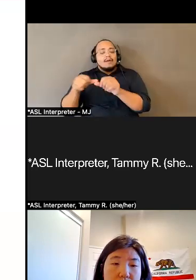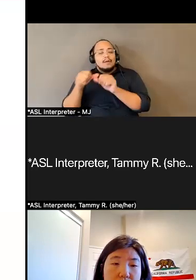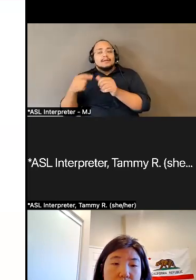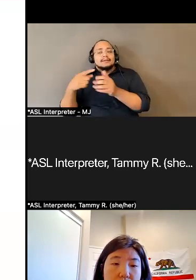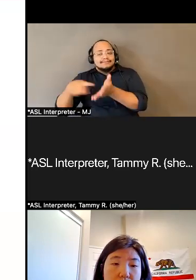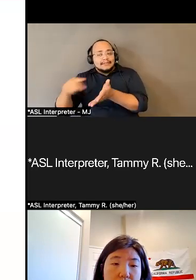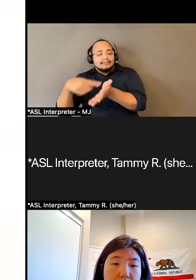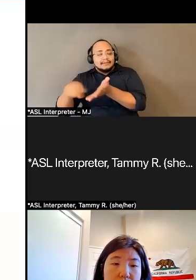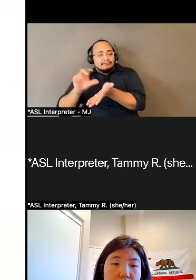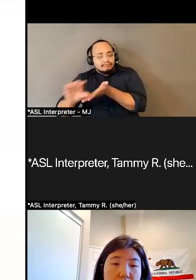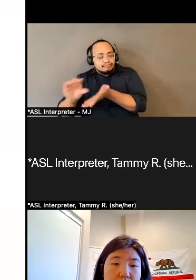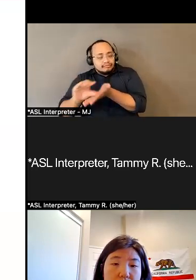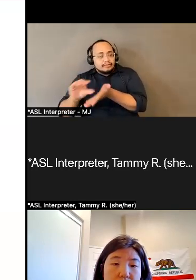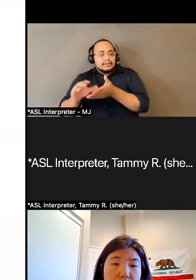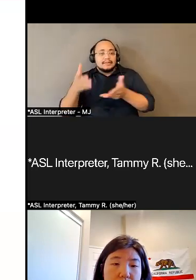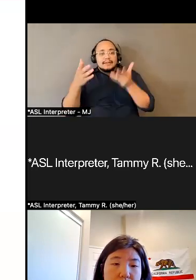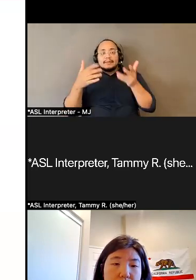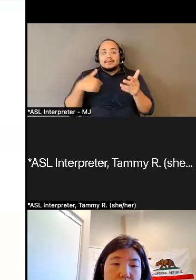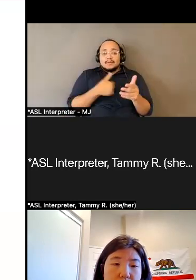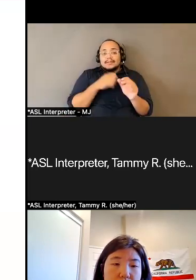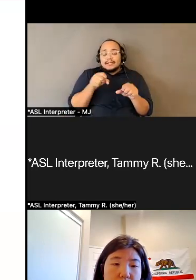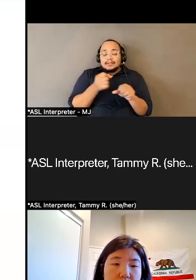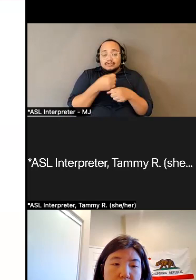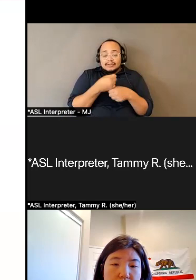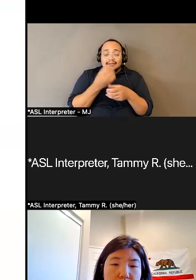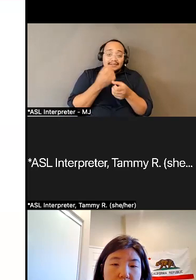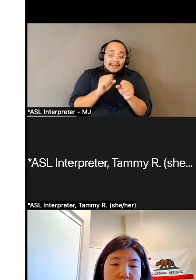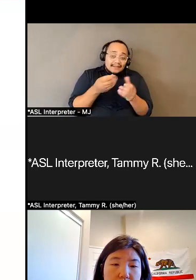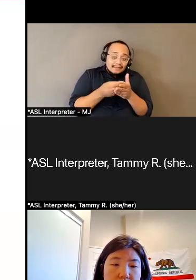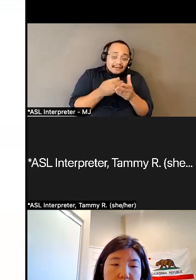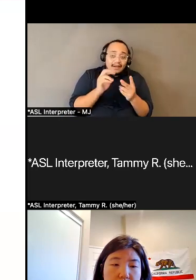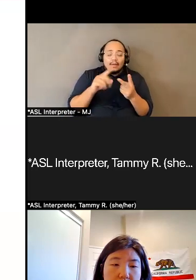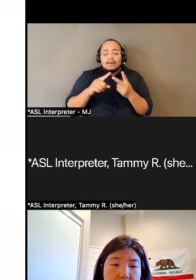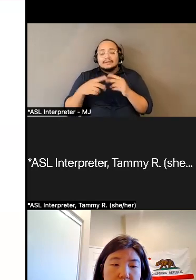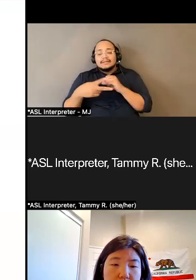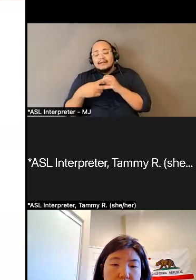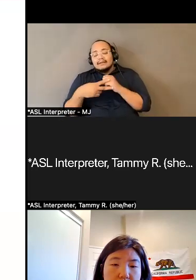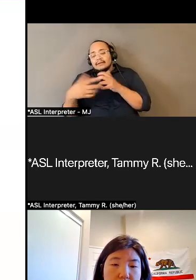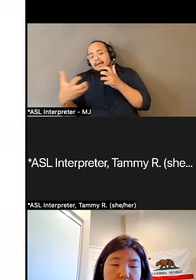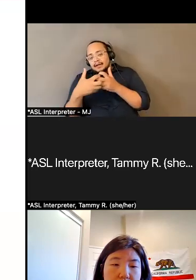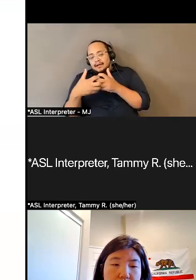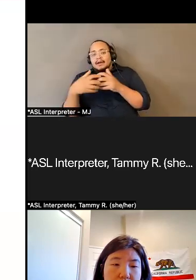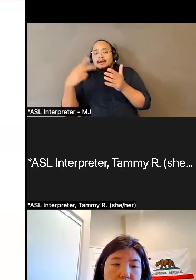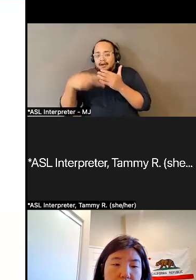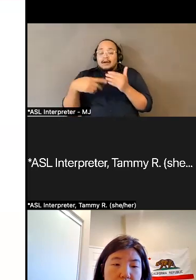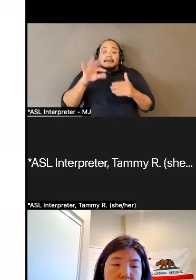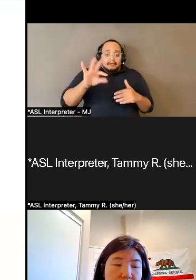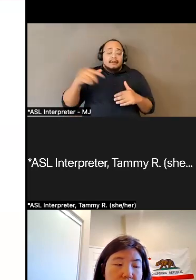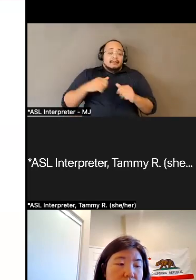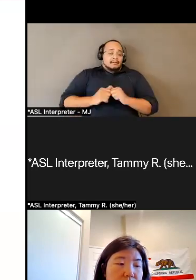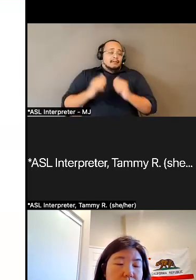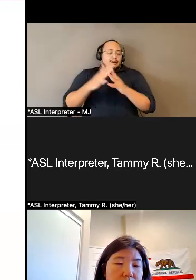that can look like something like our safety fund, or also something like a savings matching program, which FreeFrom has launched and is actively doing